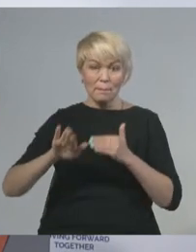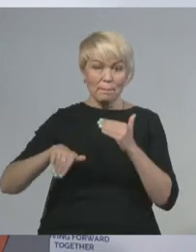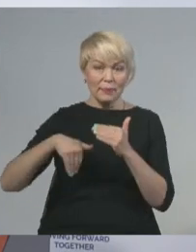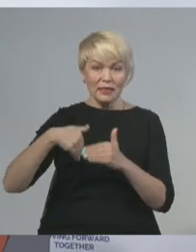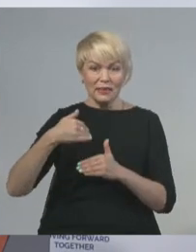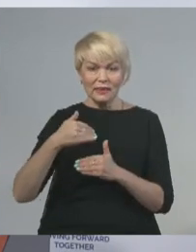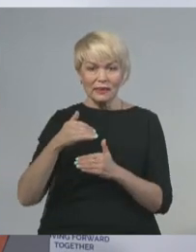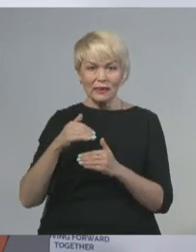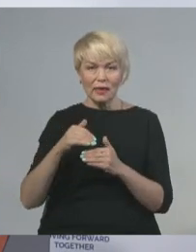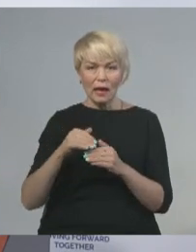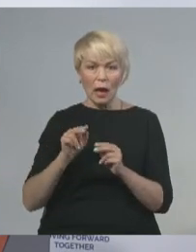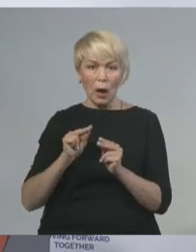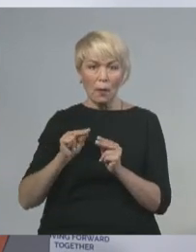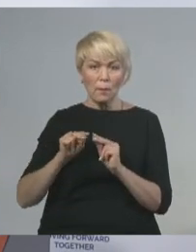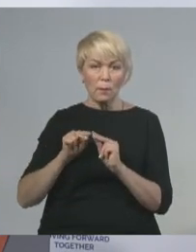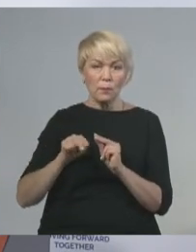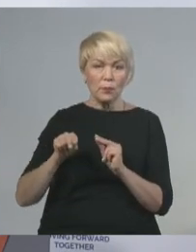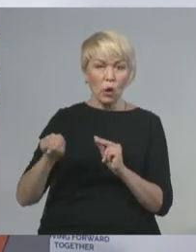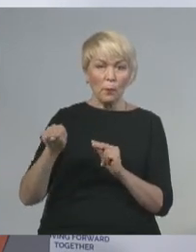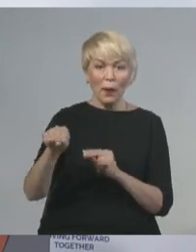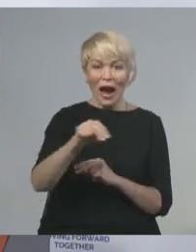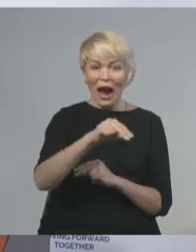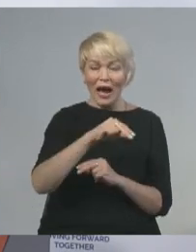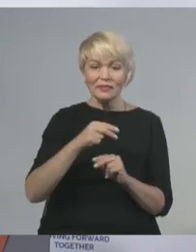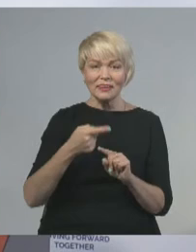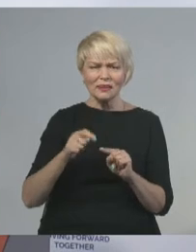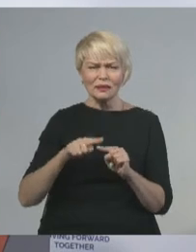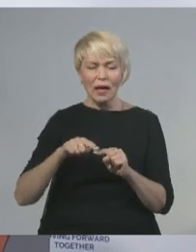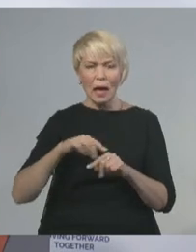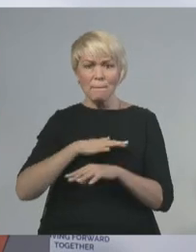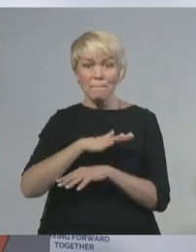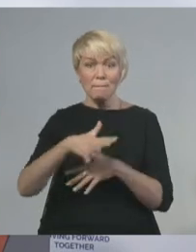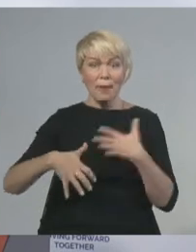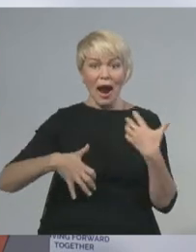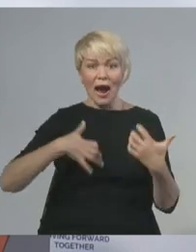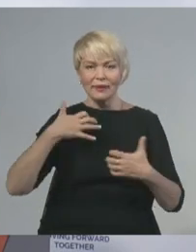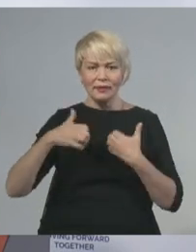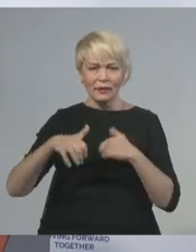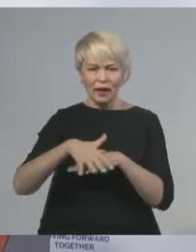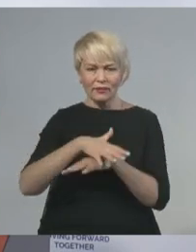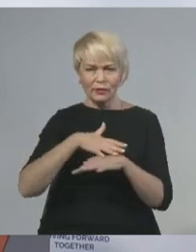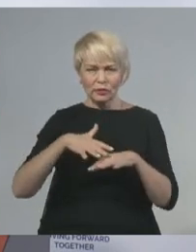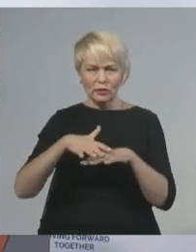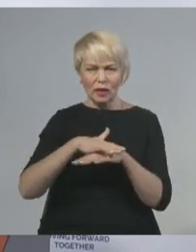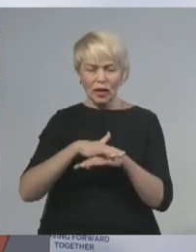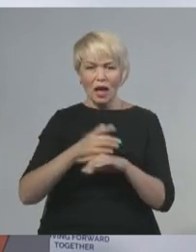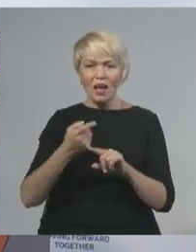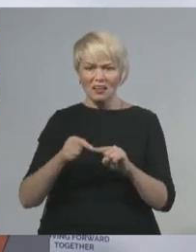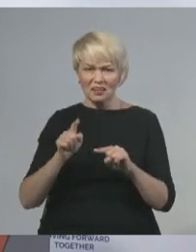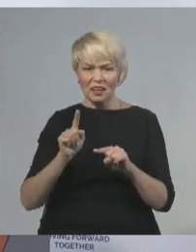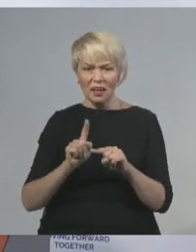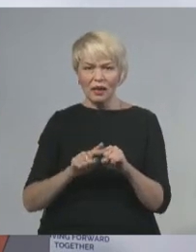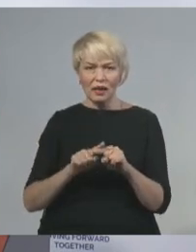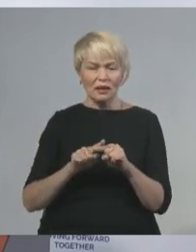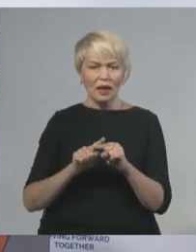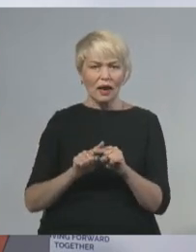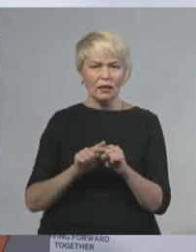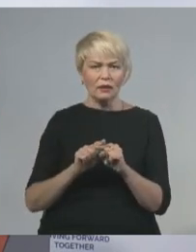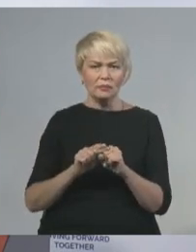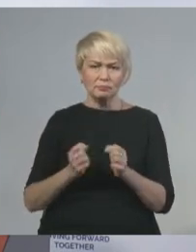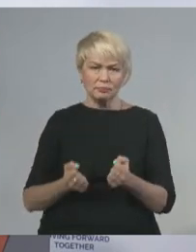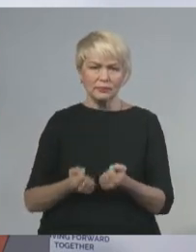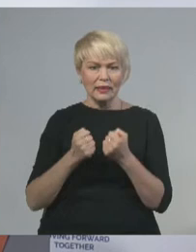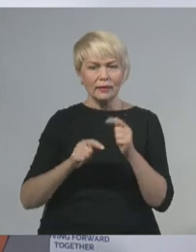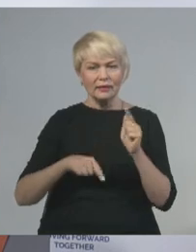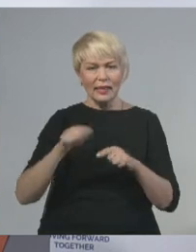in the society which was stimulated by some media some social media we had it in ukraine as